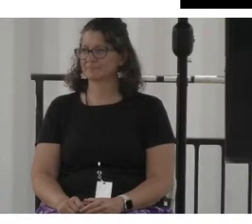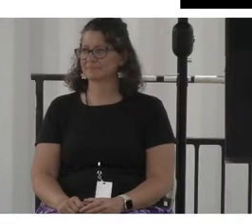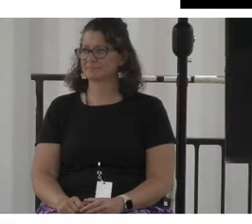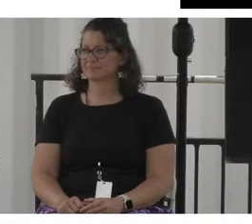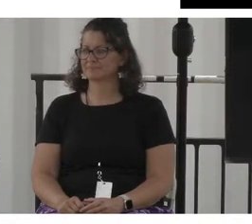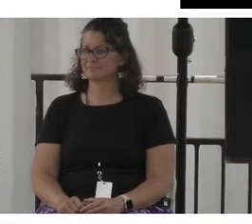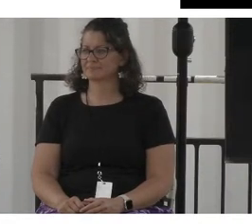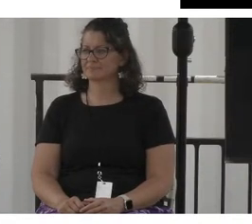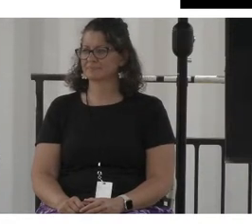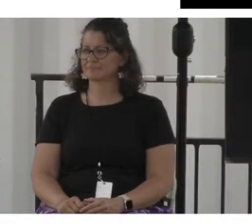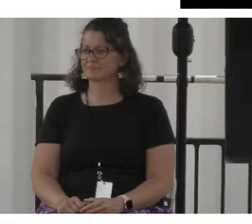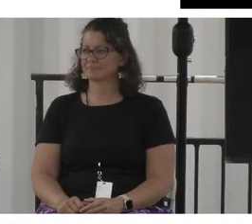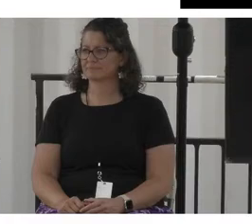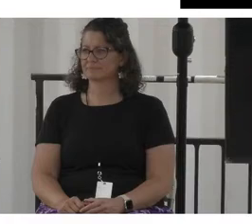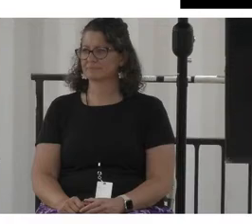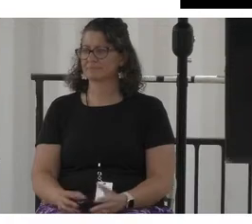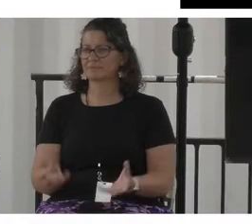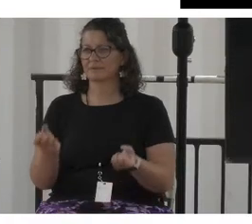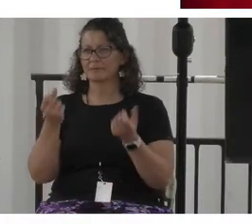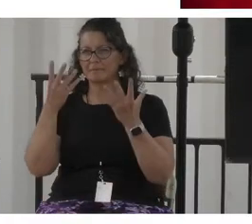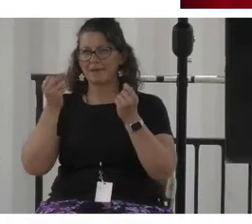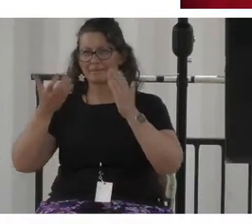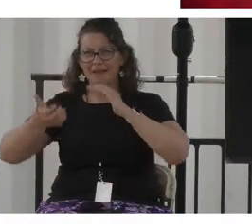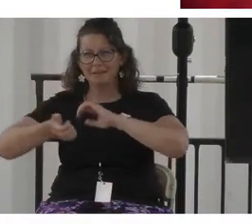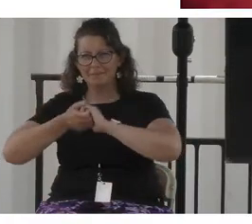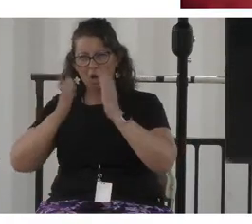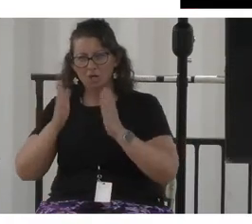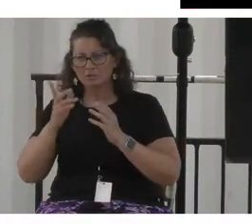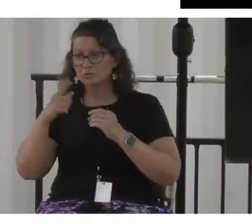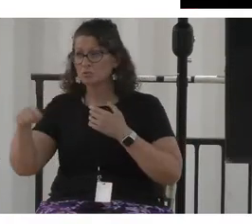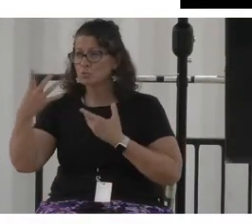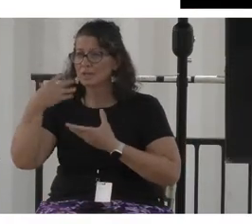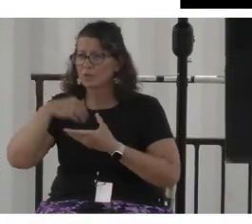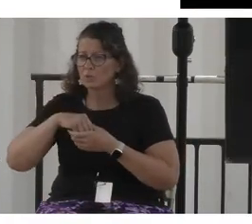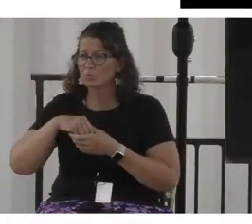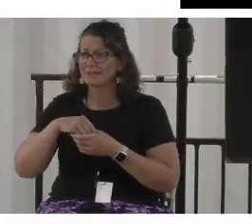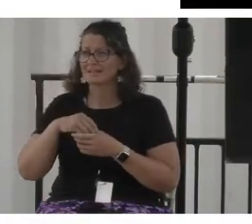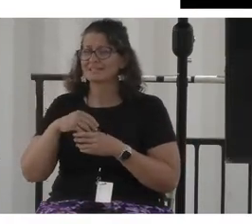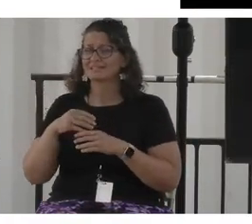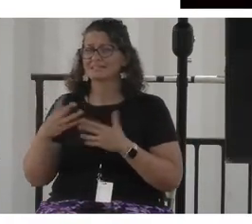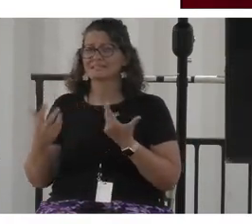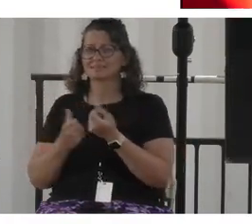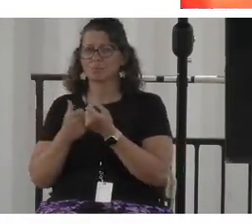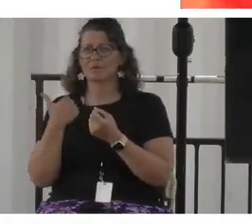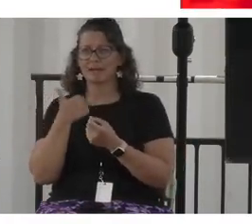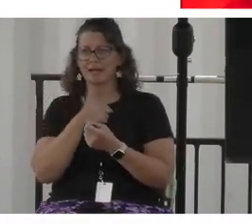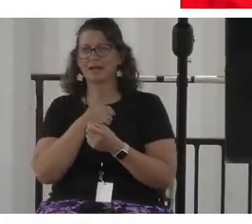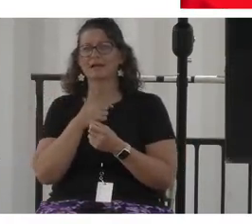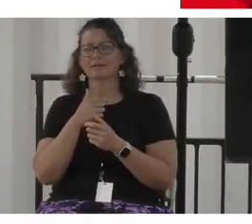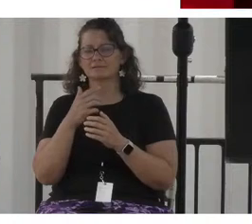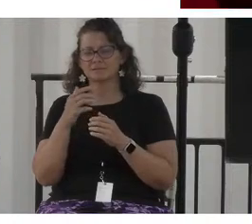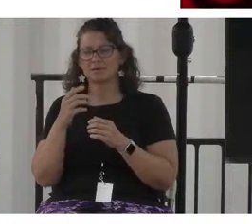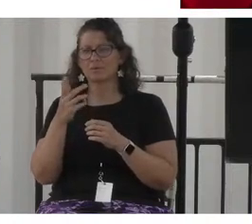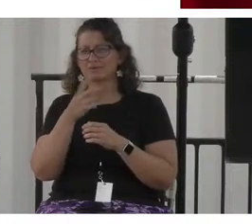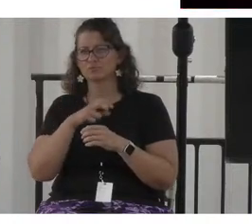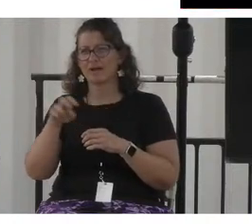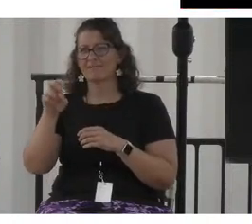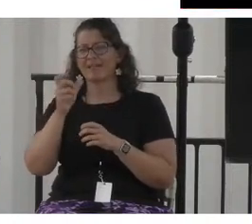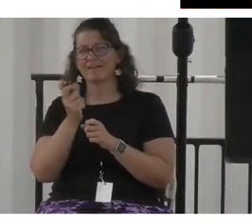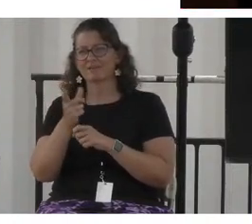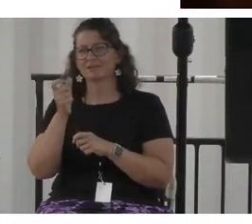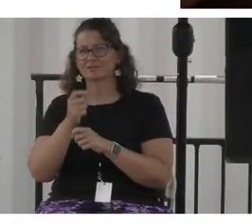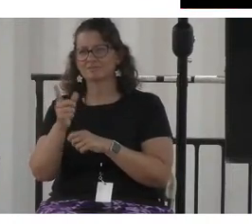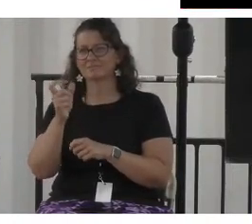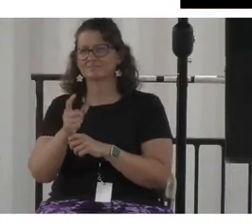We have many, many partners, you included. I encourage you to stand alongside with us as we travel this journey year after year.